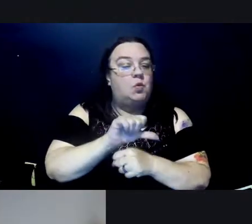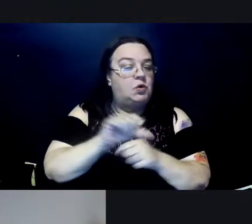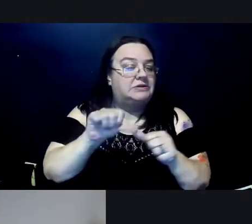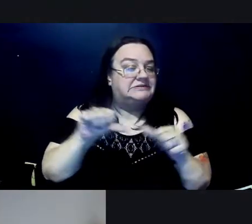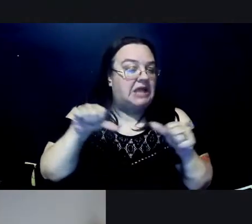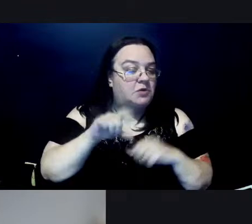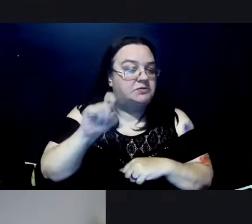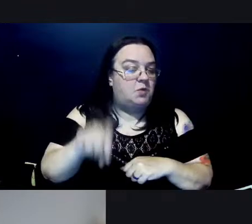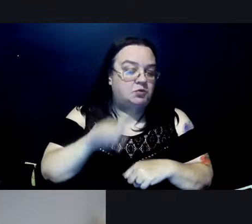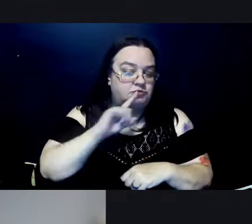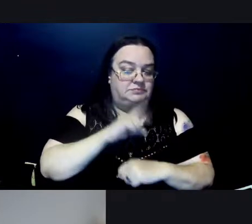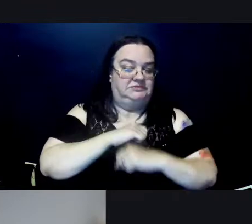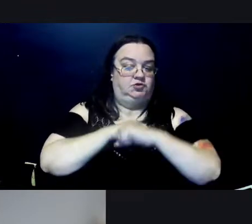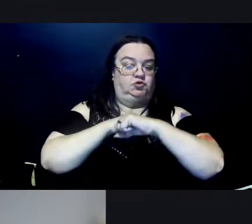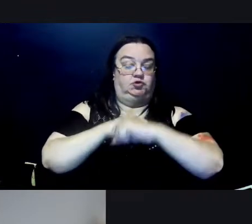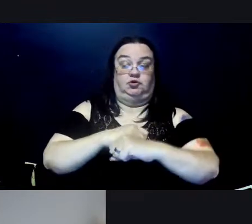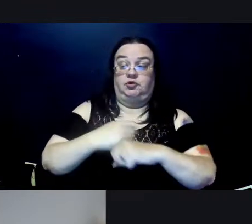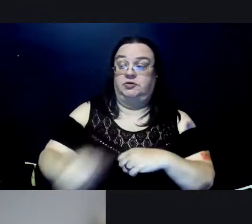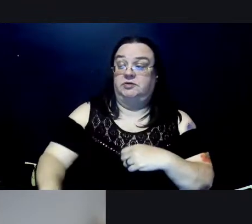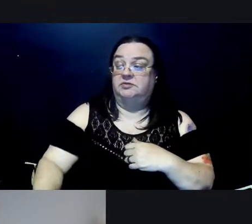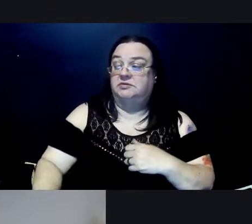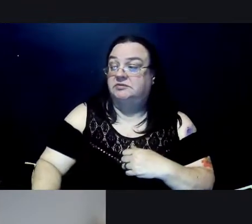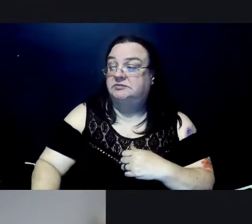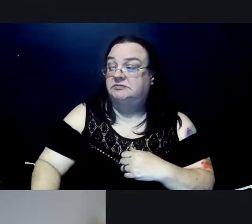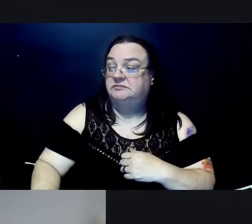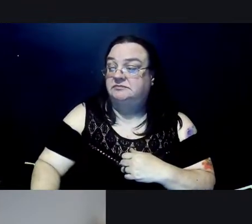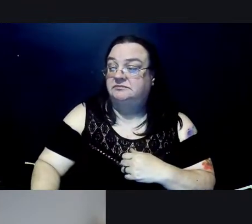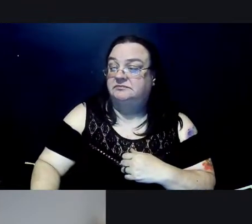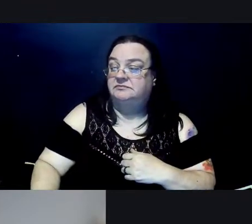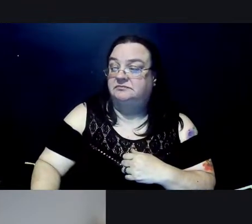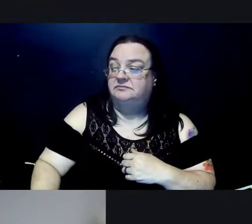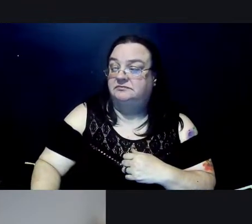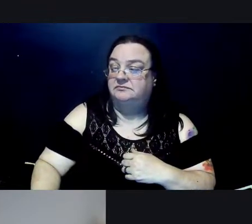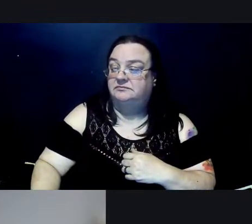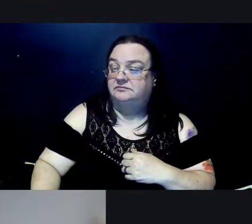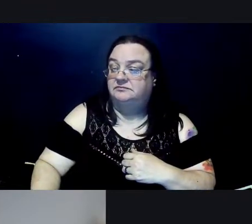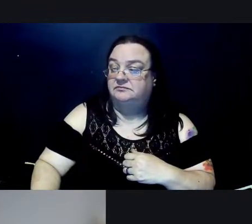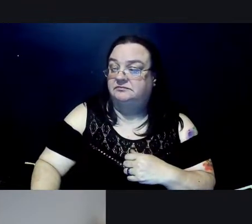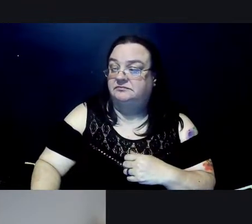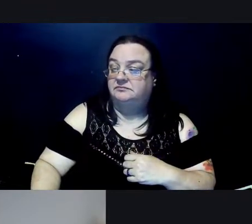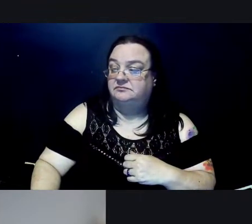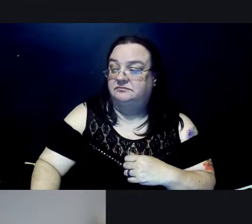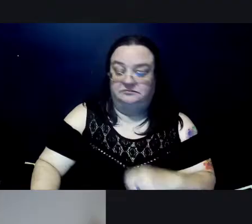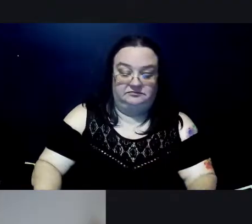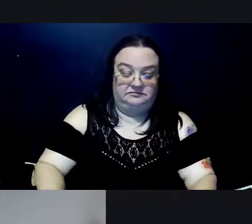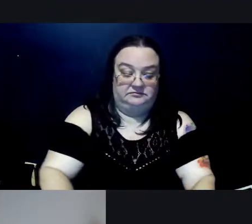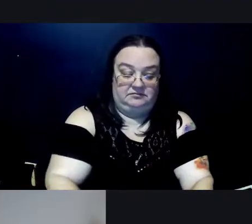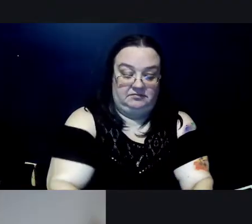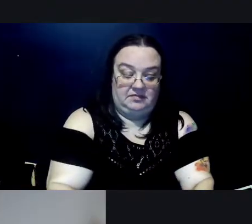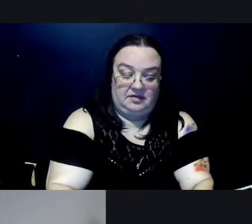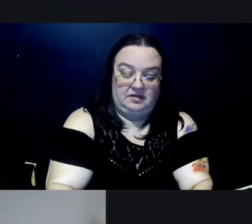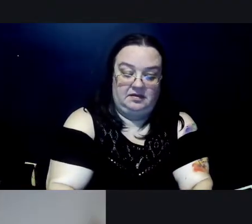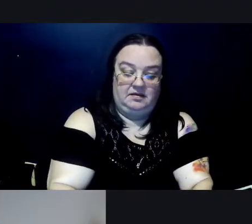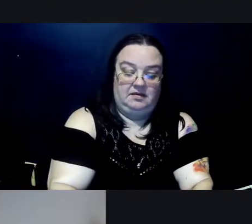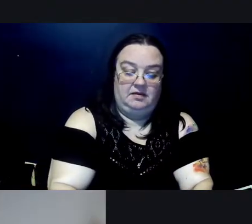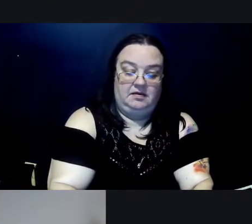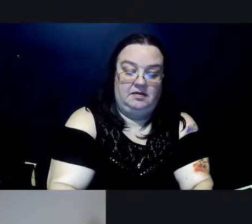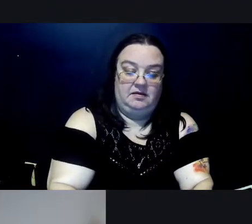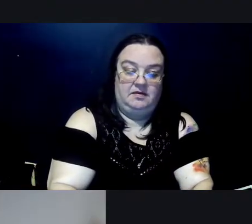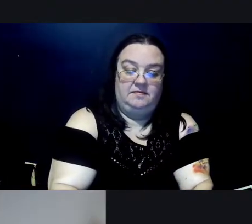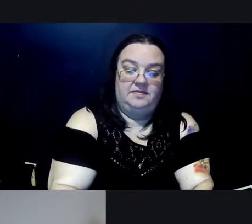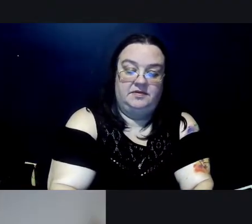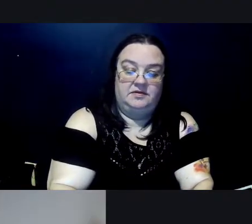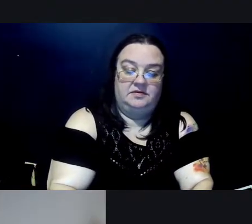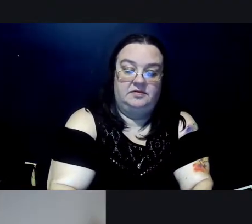secured. Currently, if you go in the bathroom, you'd be able to walk into the interior of that. So it's a deadbolt. So it's